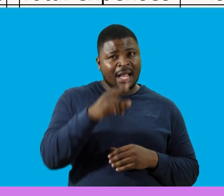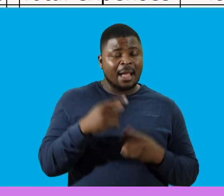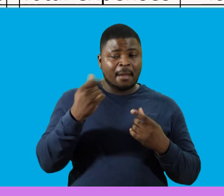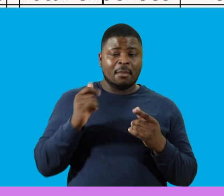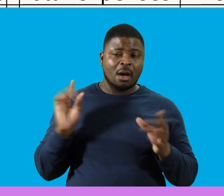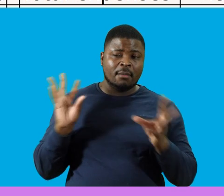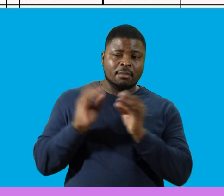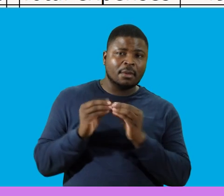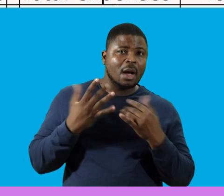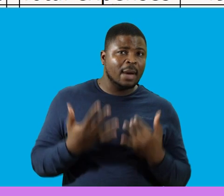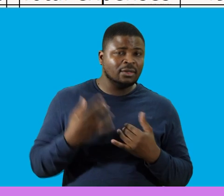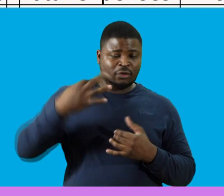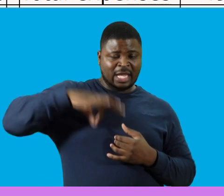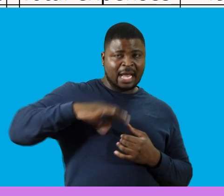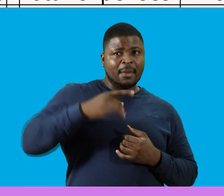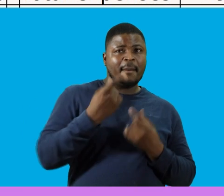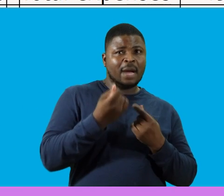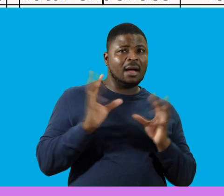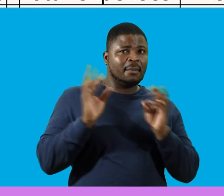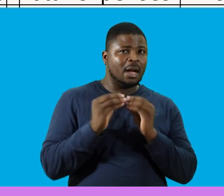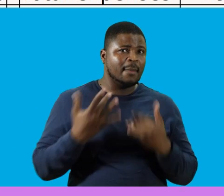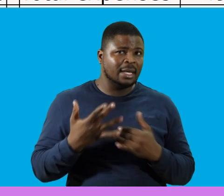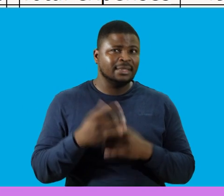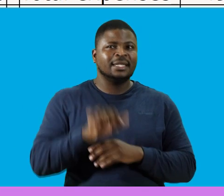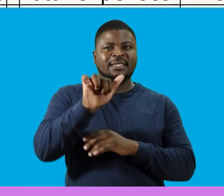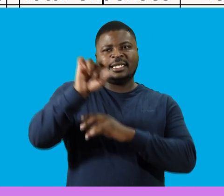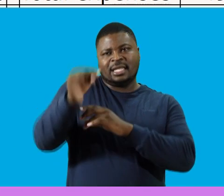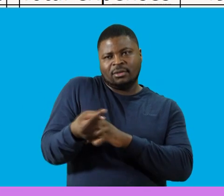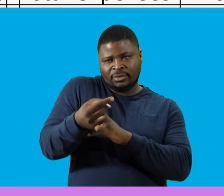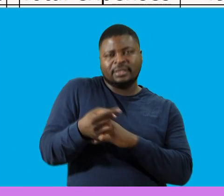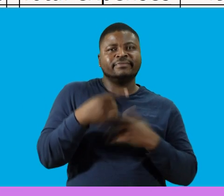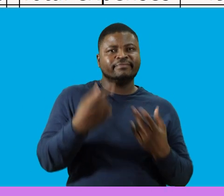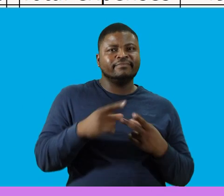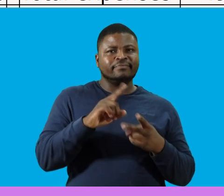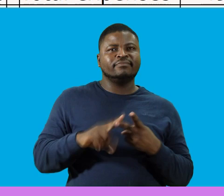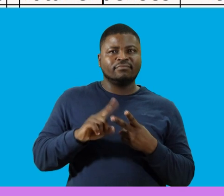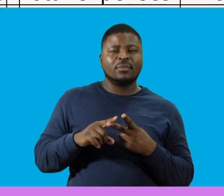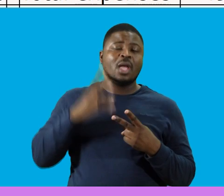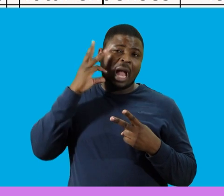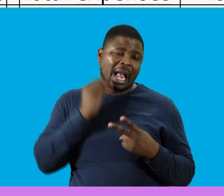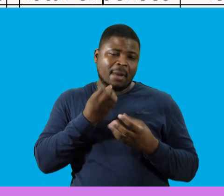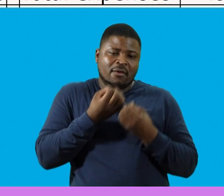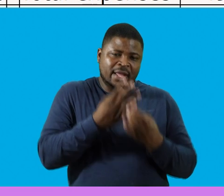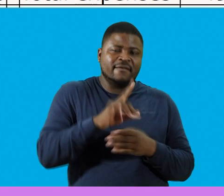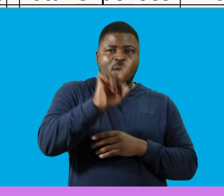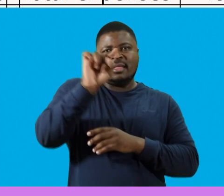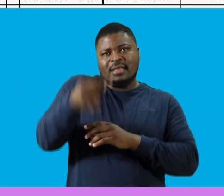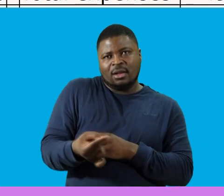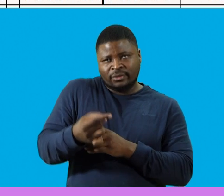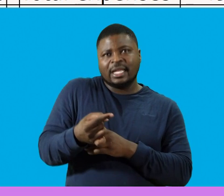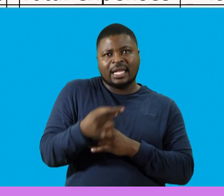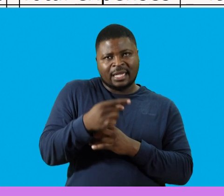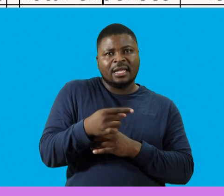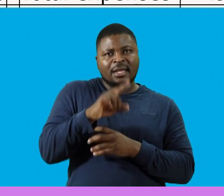is 6,000 and grandma is giving 1,000 of that